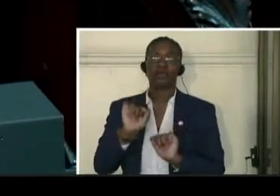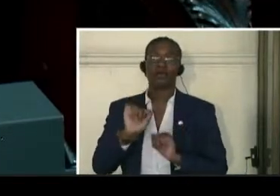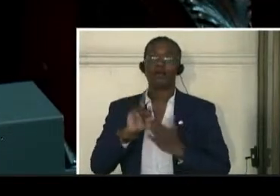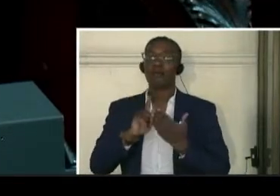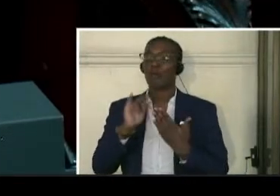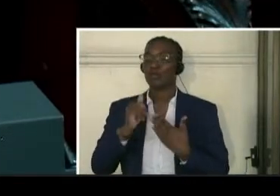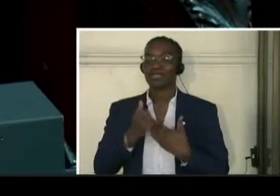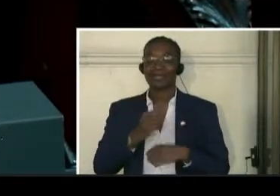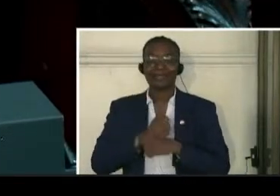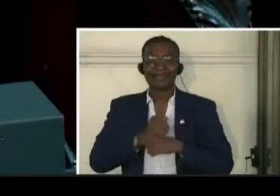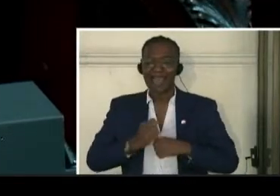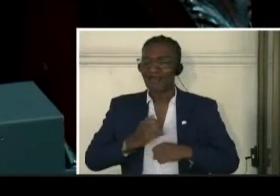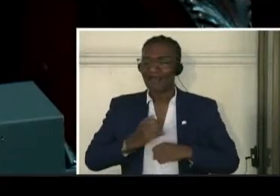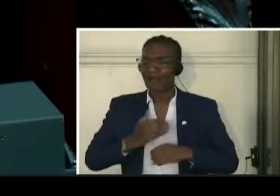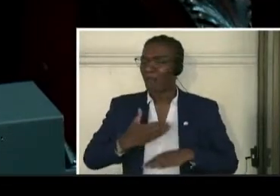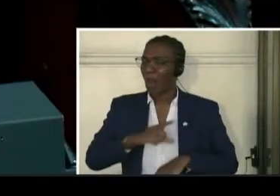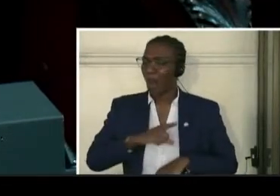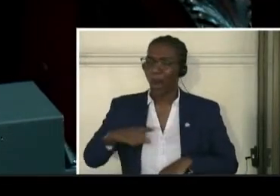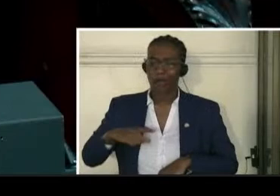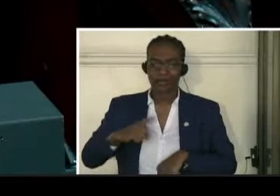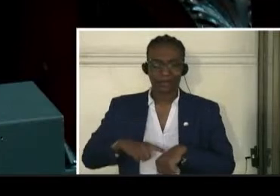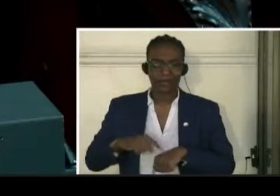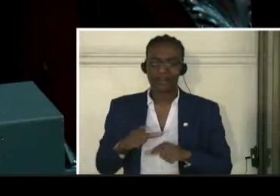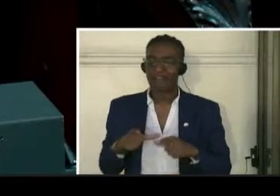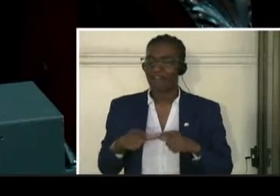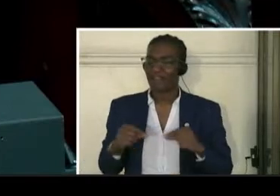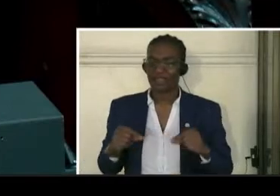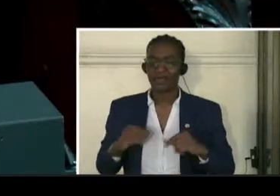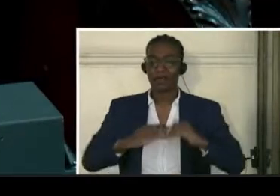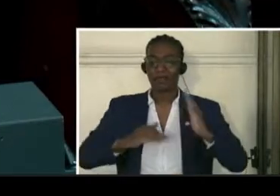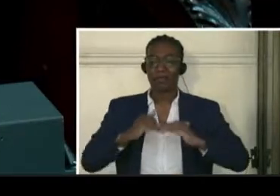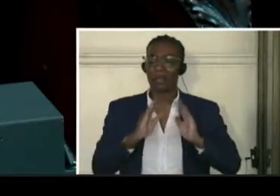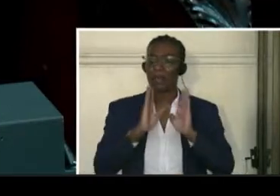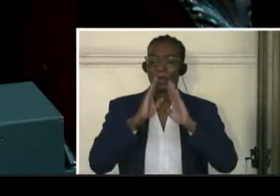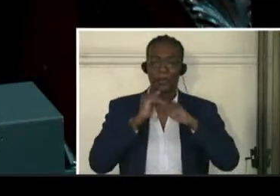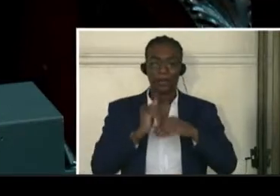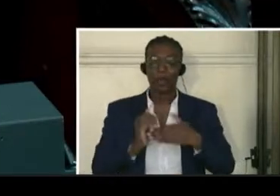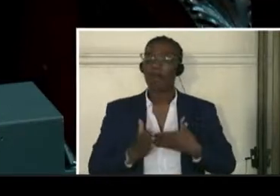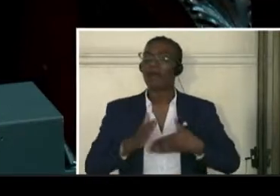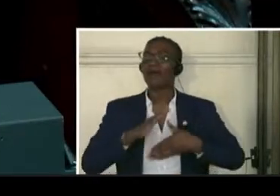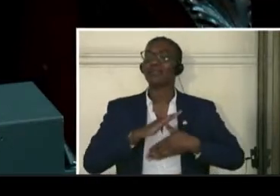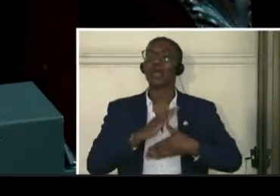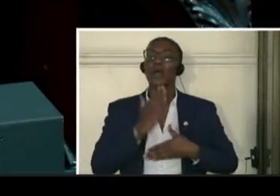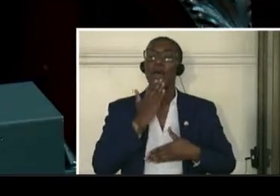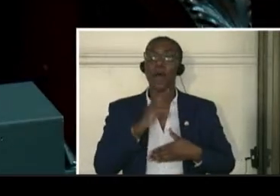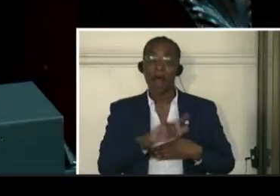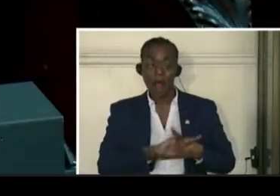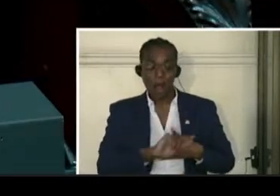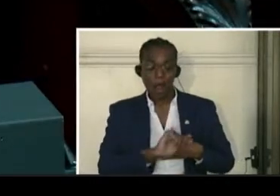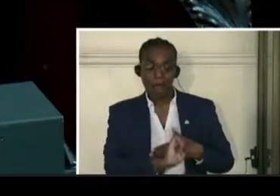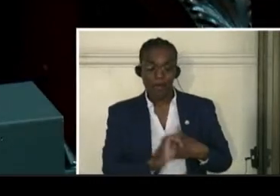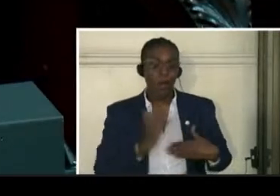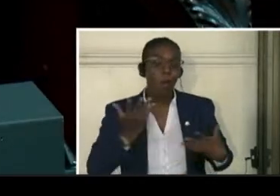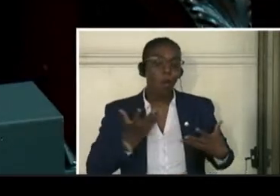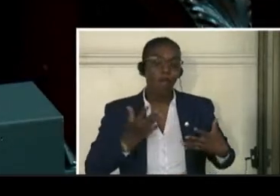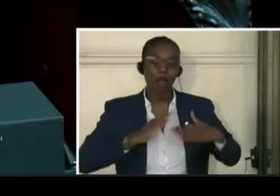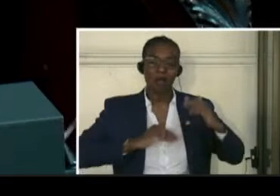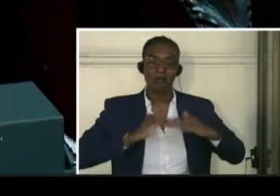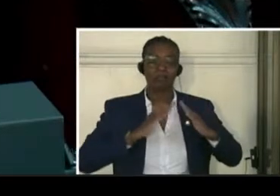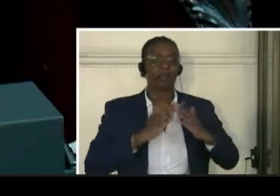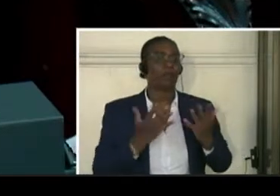forever in planning stages before they move on to construction, and not prioritizing well-located land for human settlement